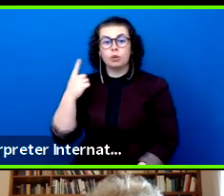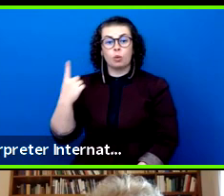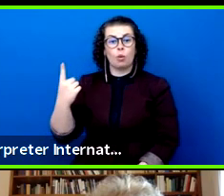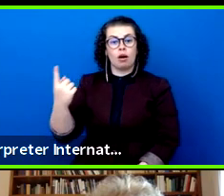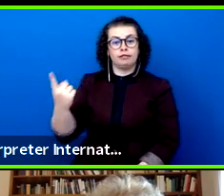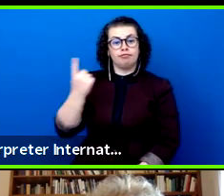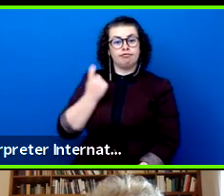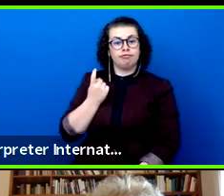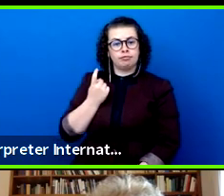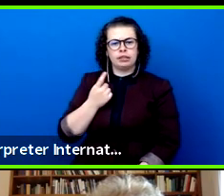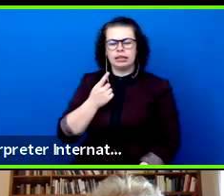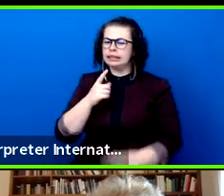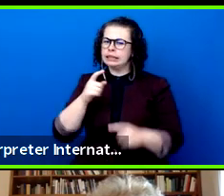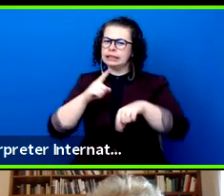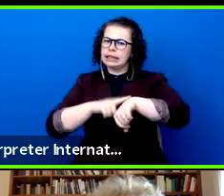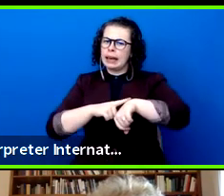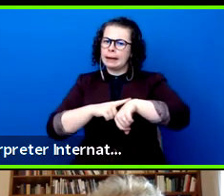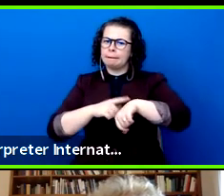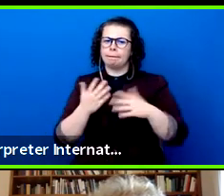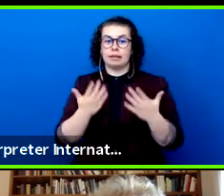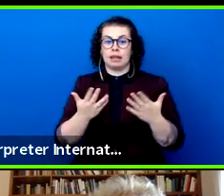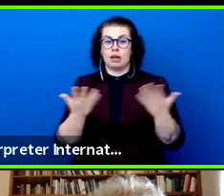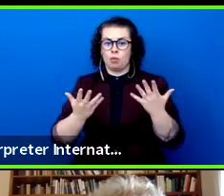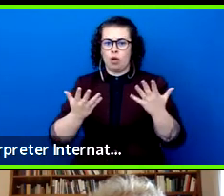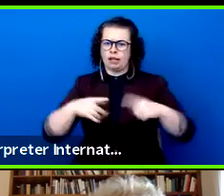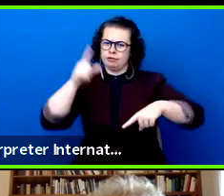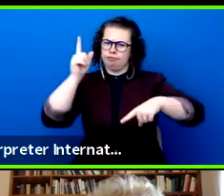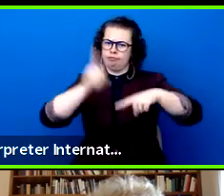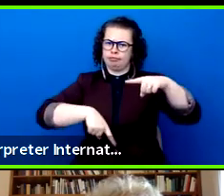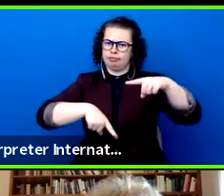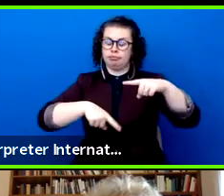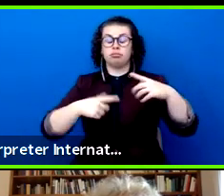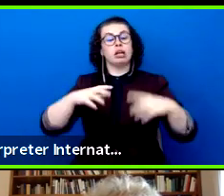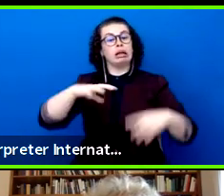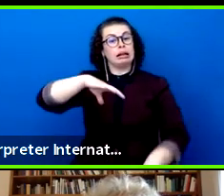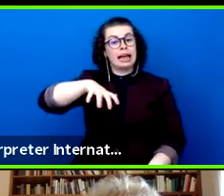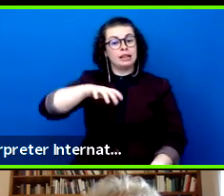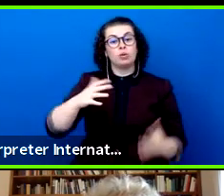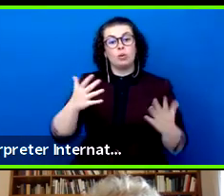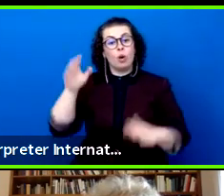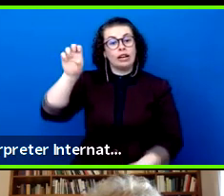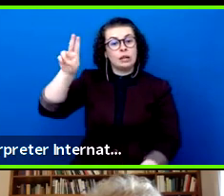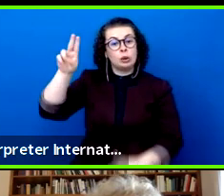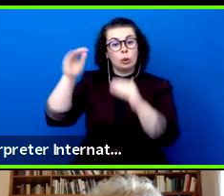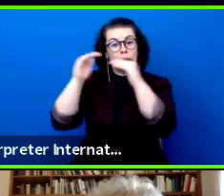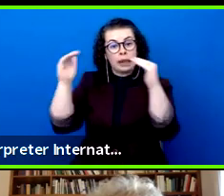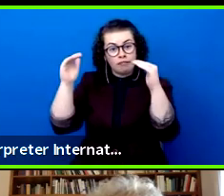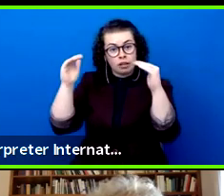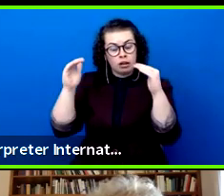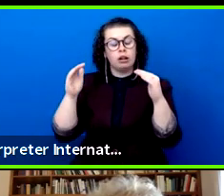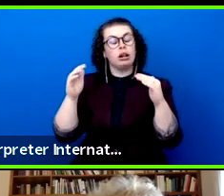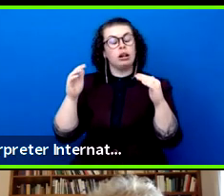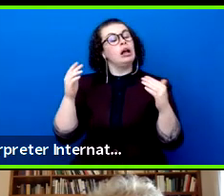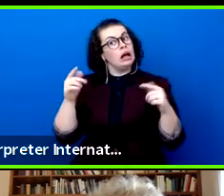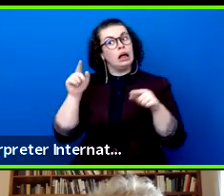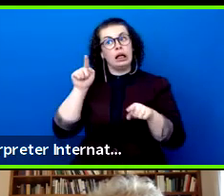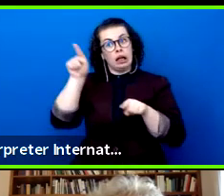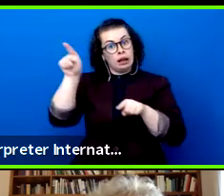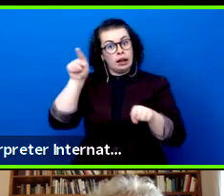for sanctions on a national European level to ensure that cultural